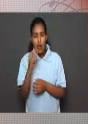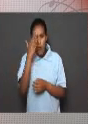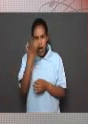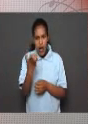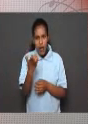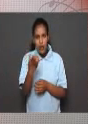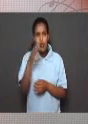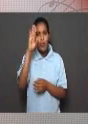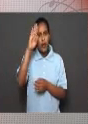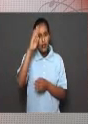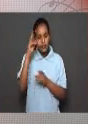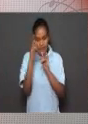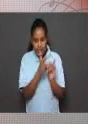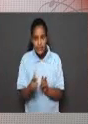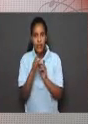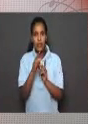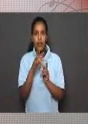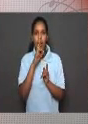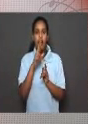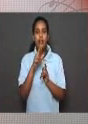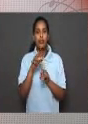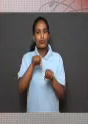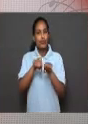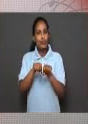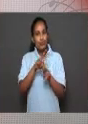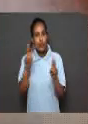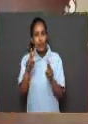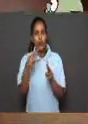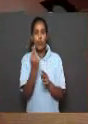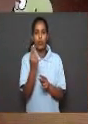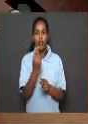why buffer systems are so important.